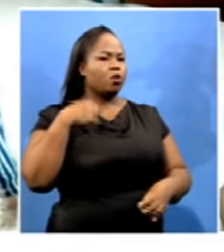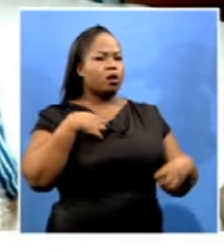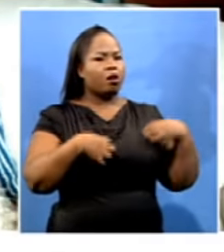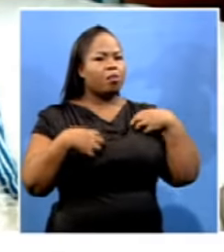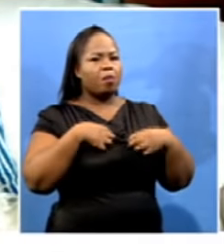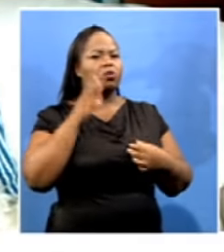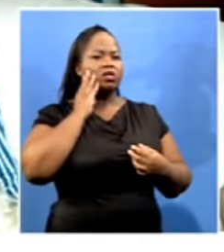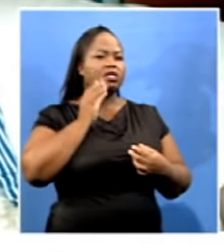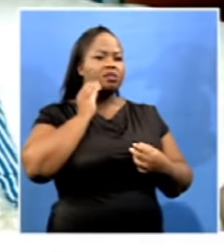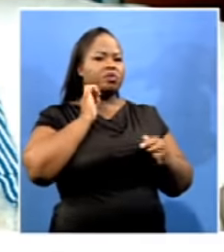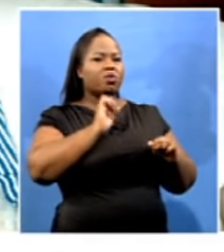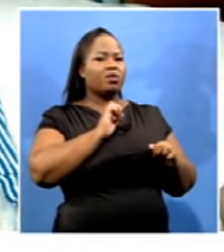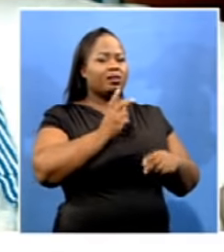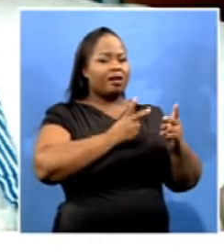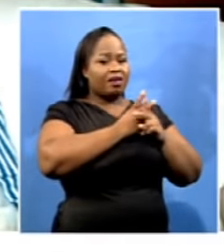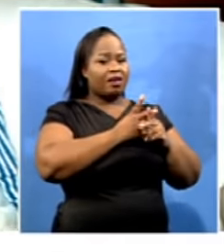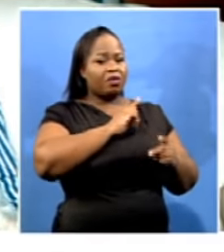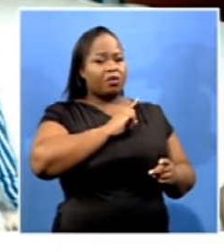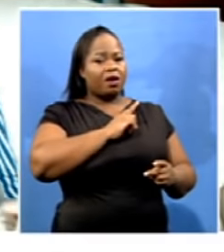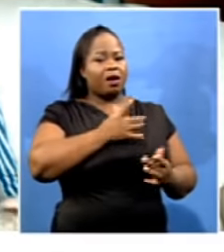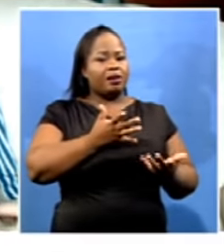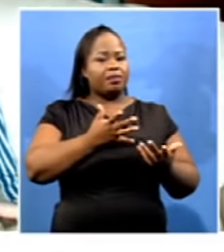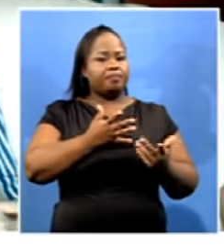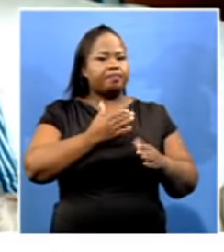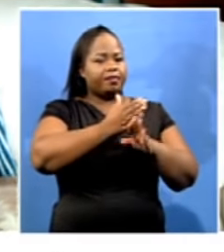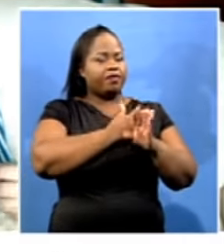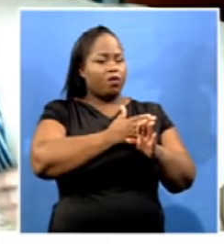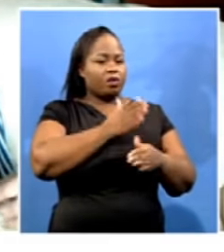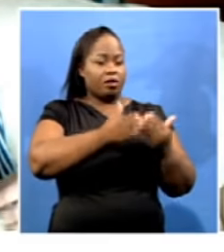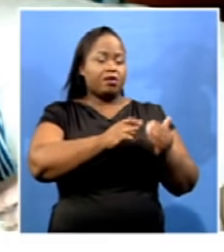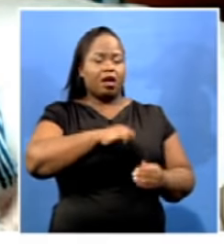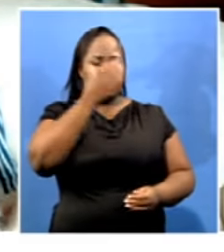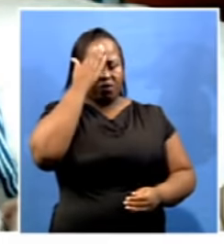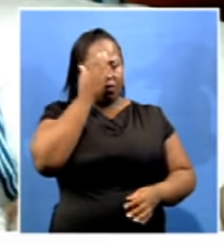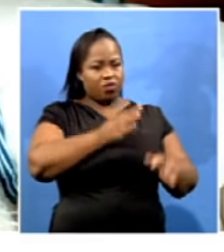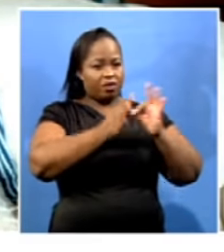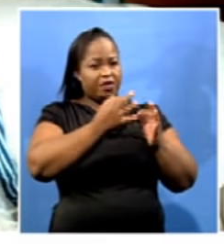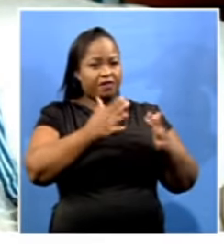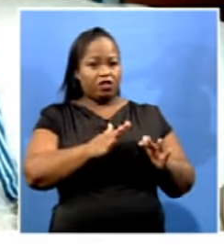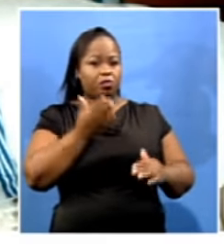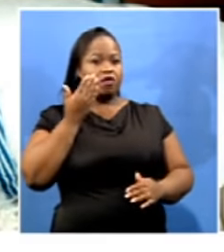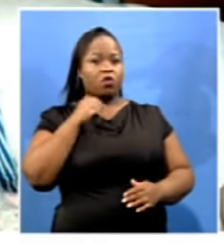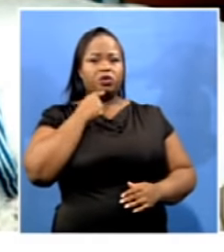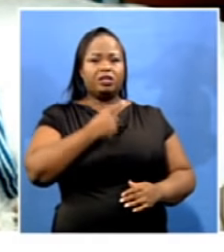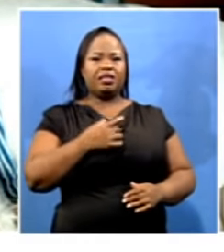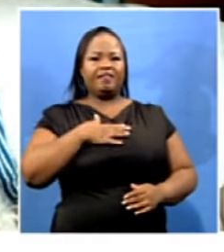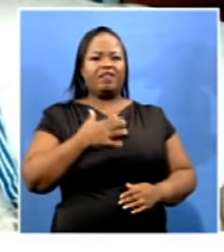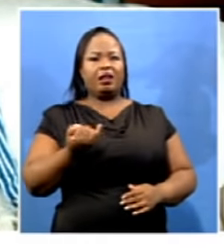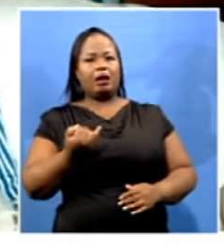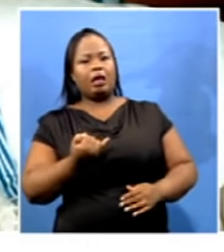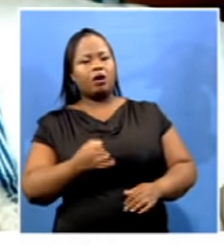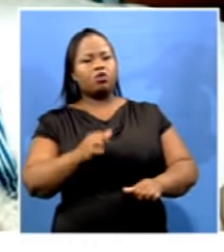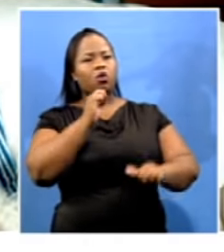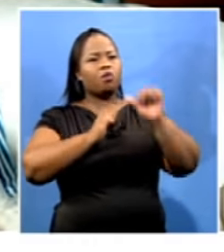went through in the lead up to it, during it, and it's all. I know you've said before that it almost feels like you're back to where